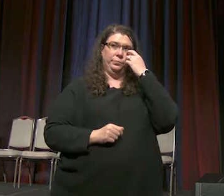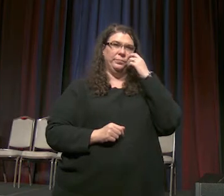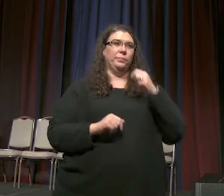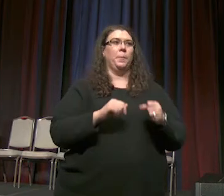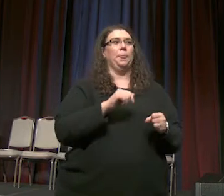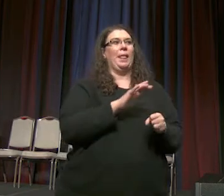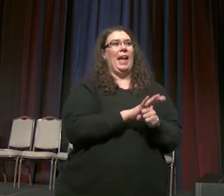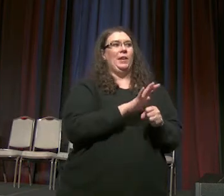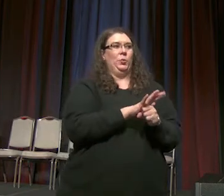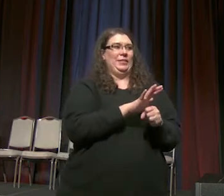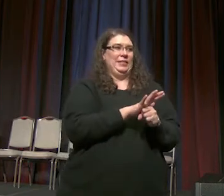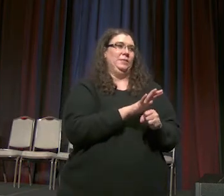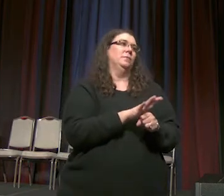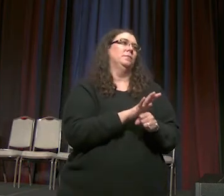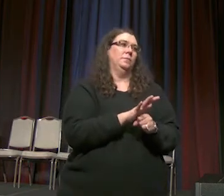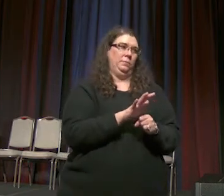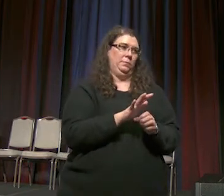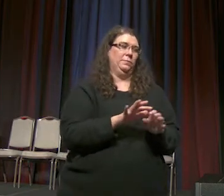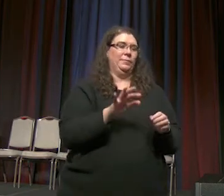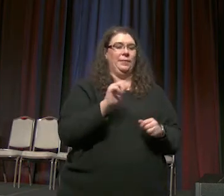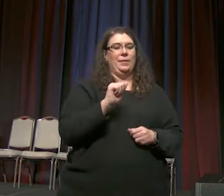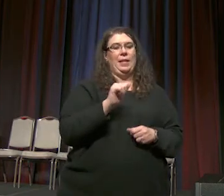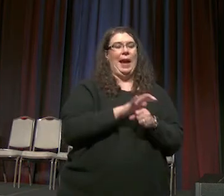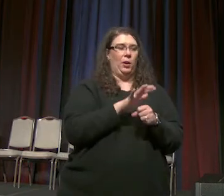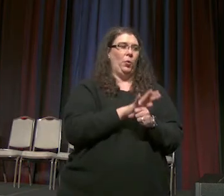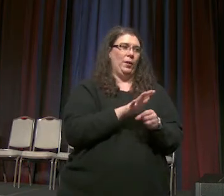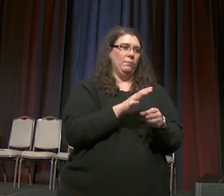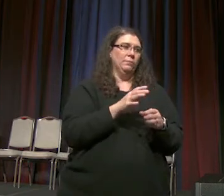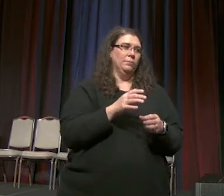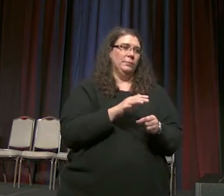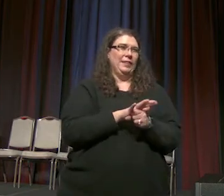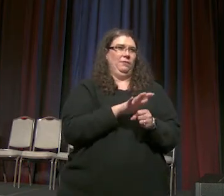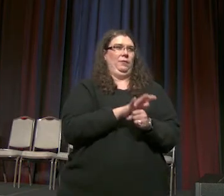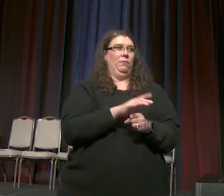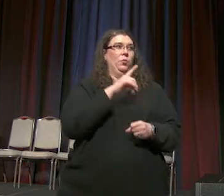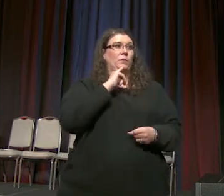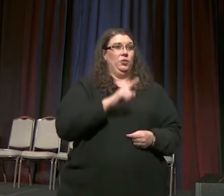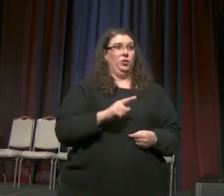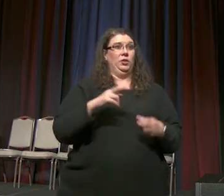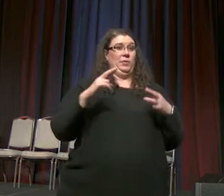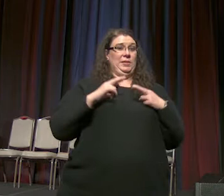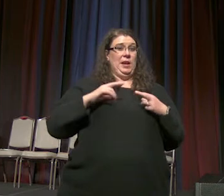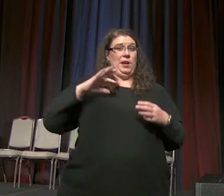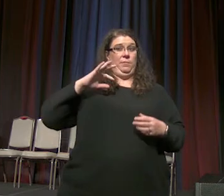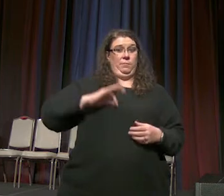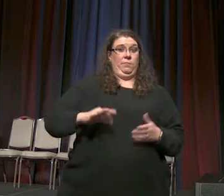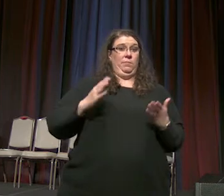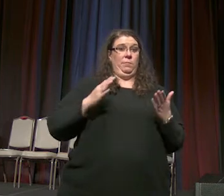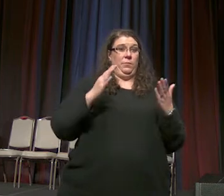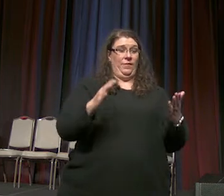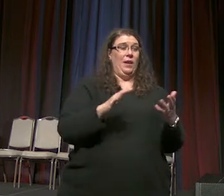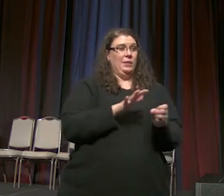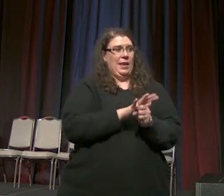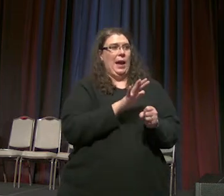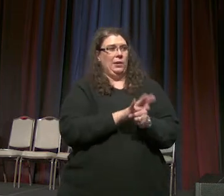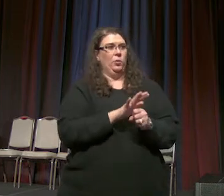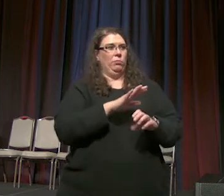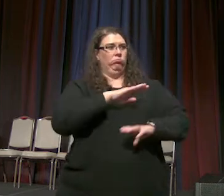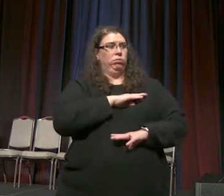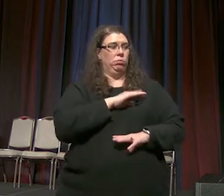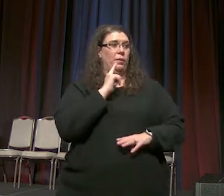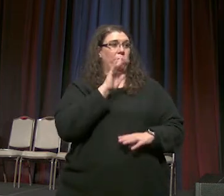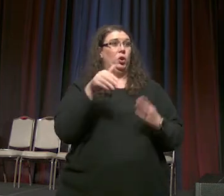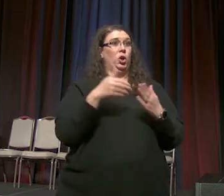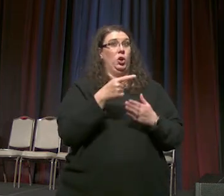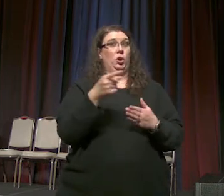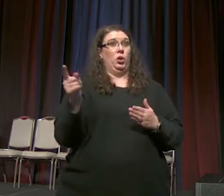Adequacy was also a very important objective. We want to make sure that the retirement benefit that it provides is adequate for all of